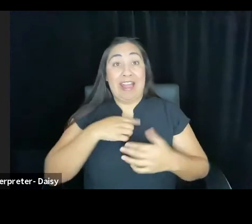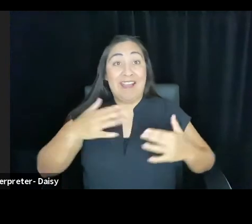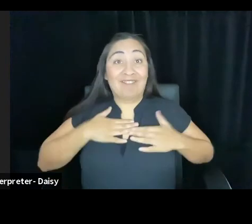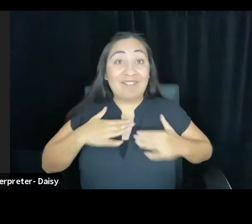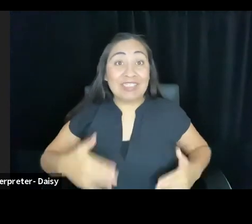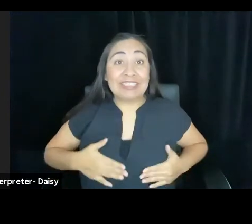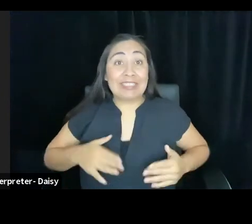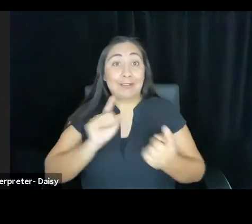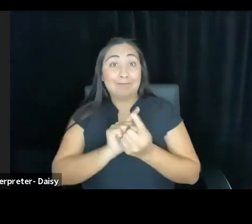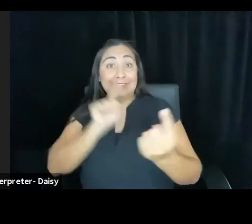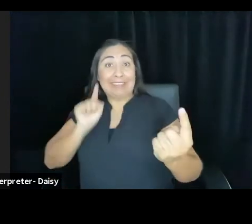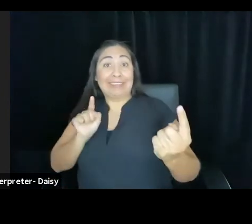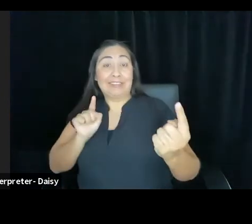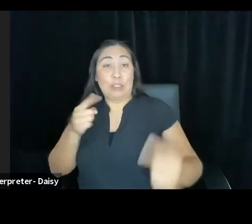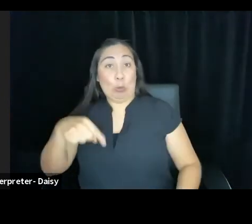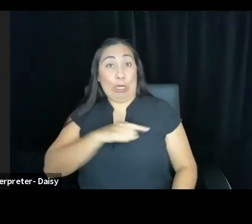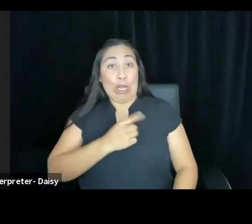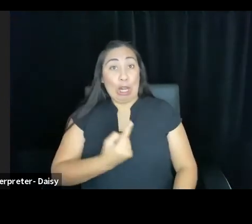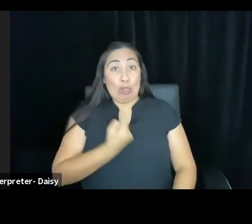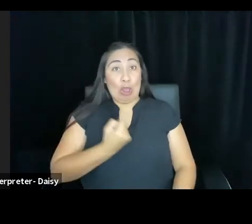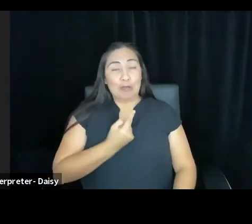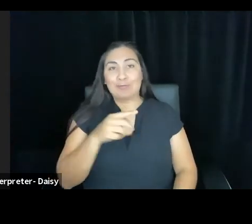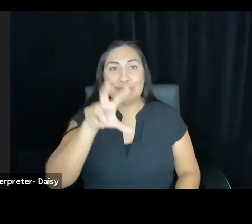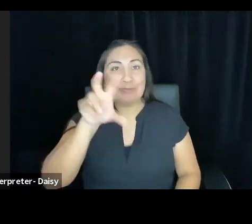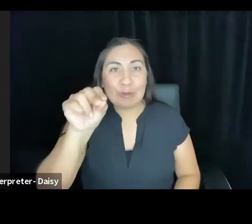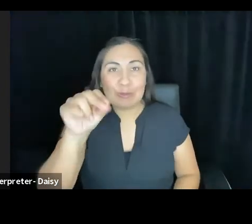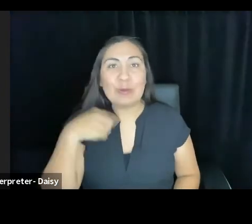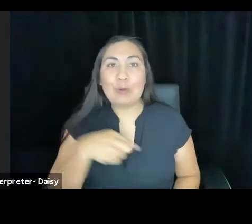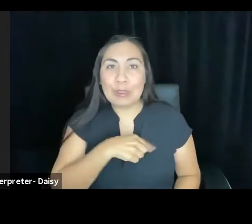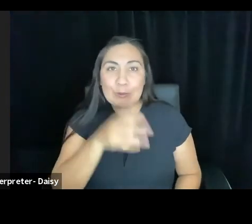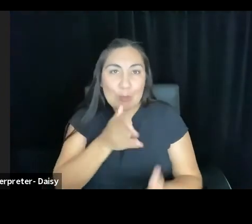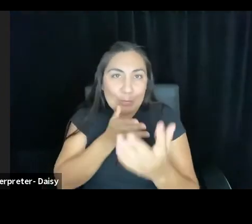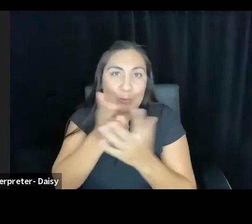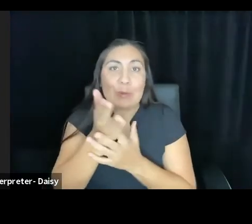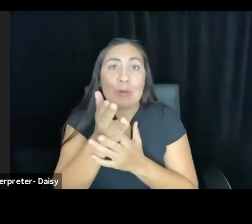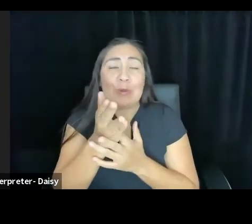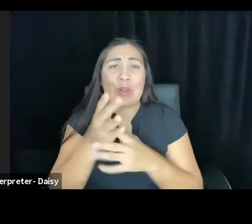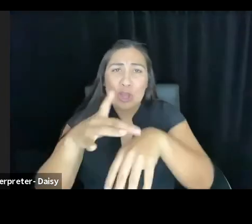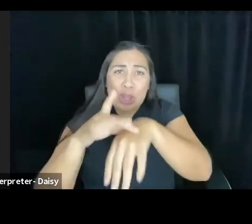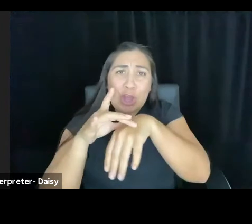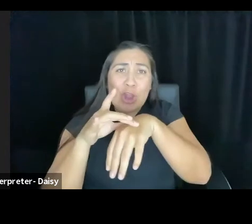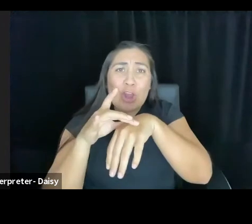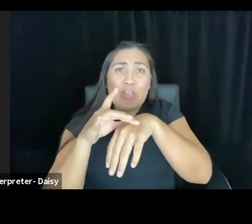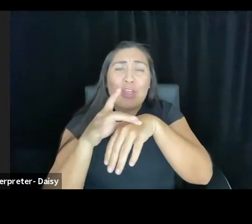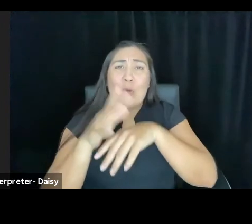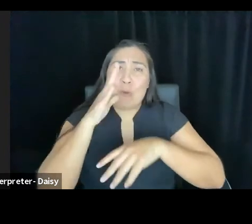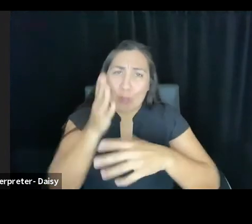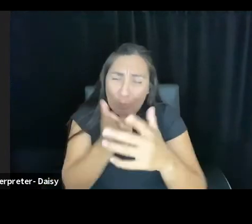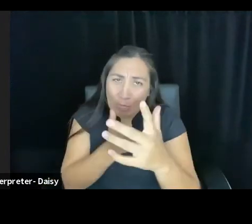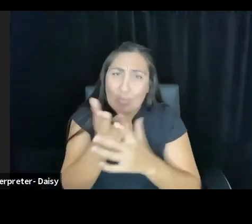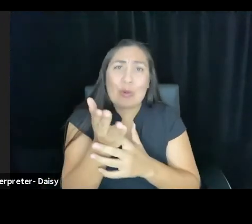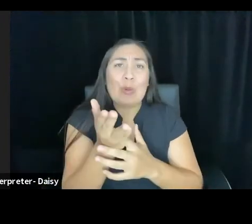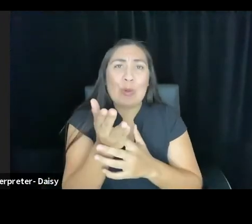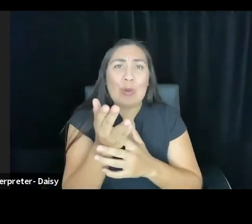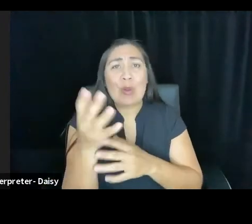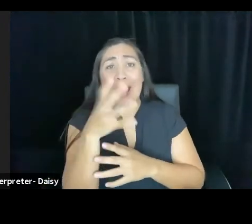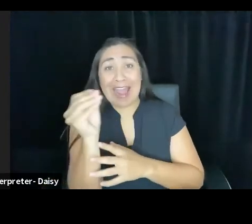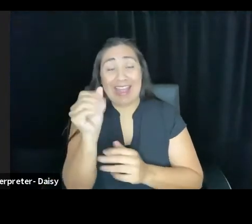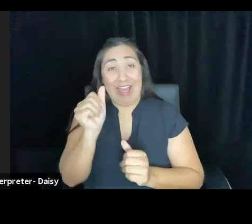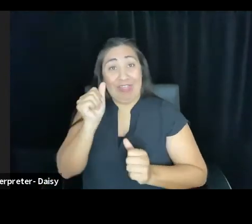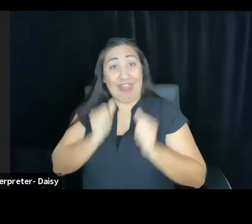are not alone. We will get through this. Planet Earth will get through this. And theater, if it's